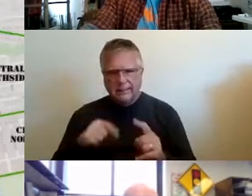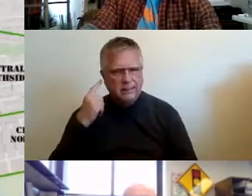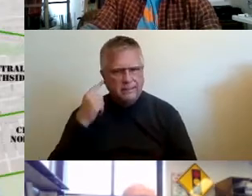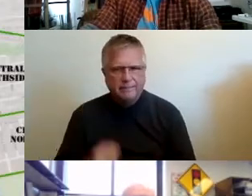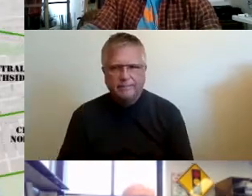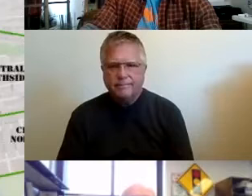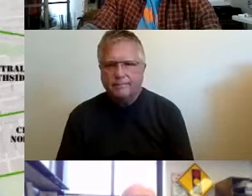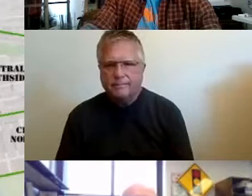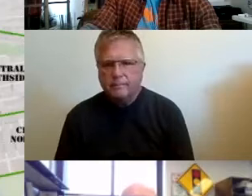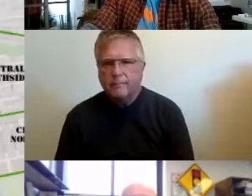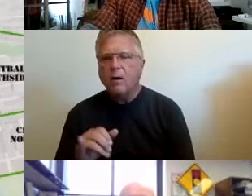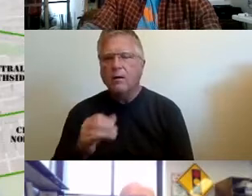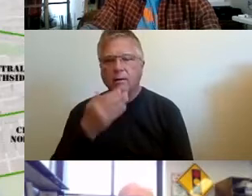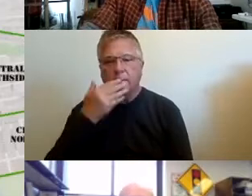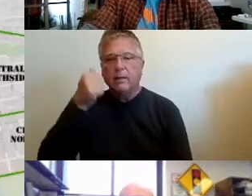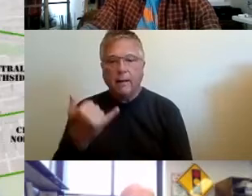How about now?